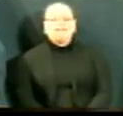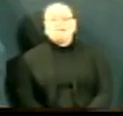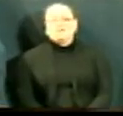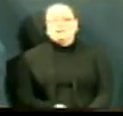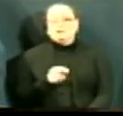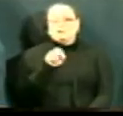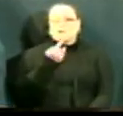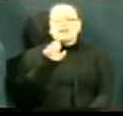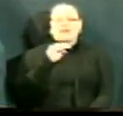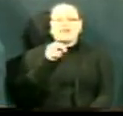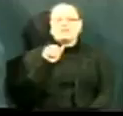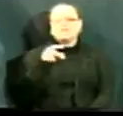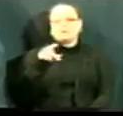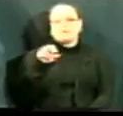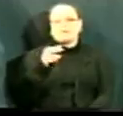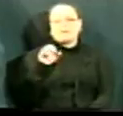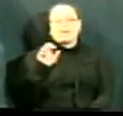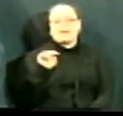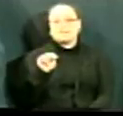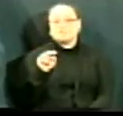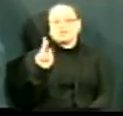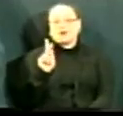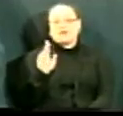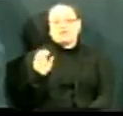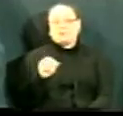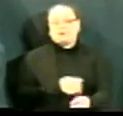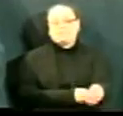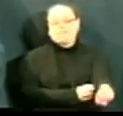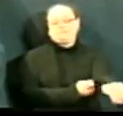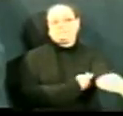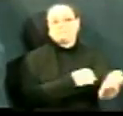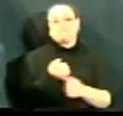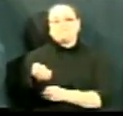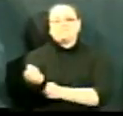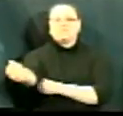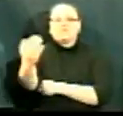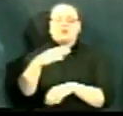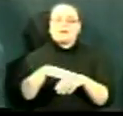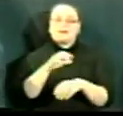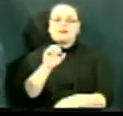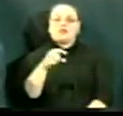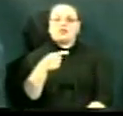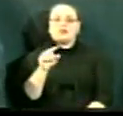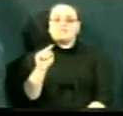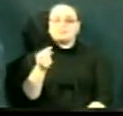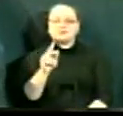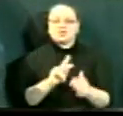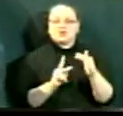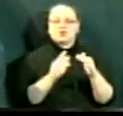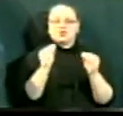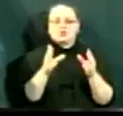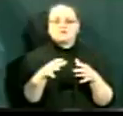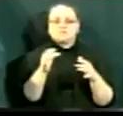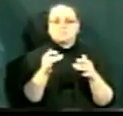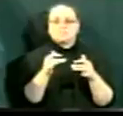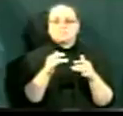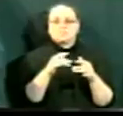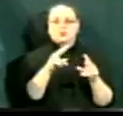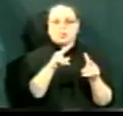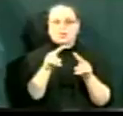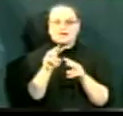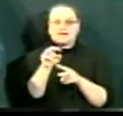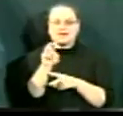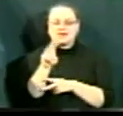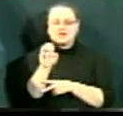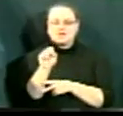Natasha Patchen, Knox County. On August 1st, kindergarten teachers were blindsided with the news that the